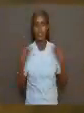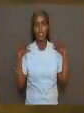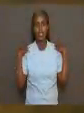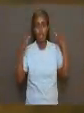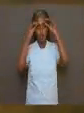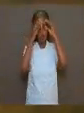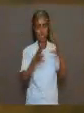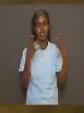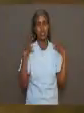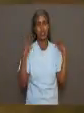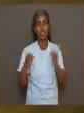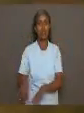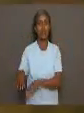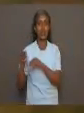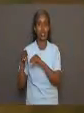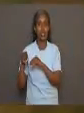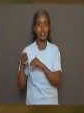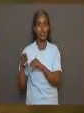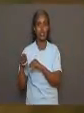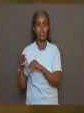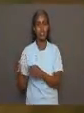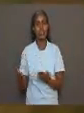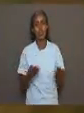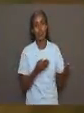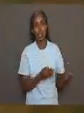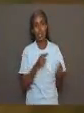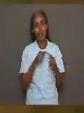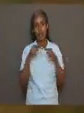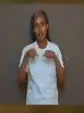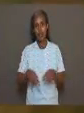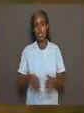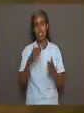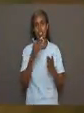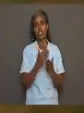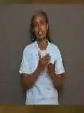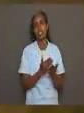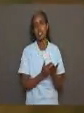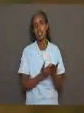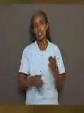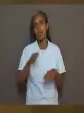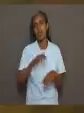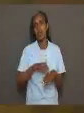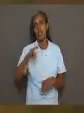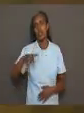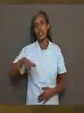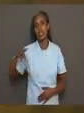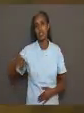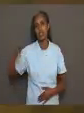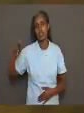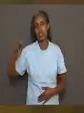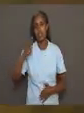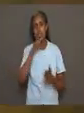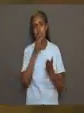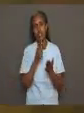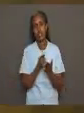Hello, teacher. Hello, students. Welcome to today's lesson on statistical